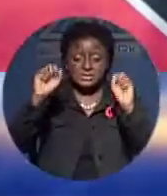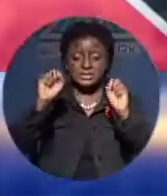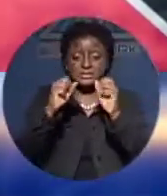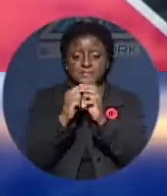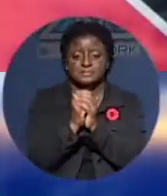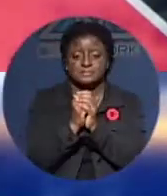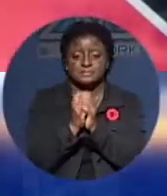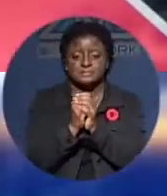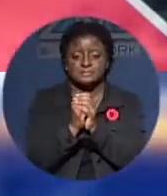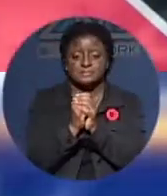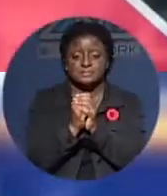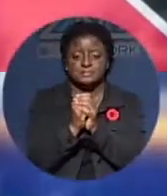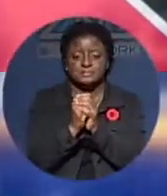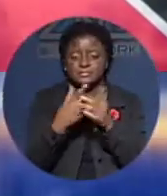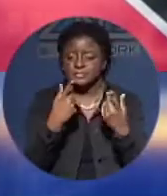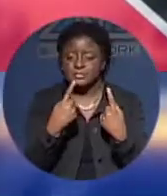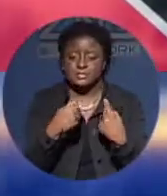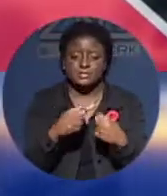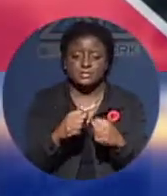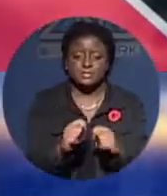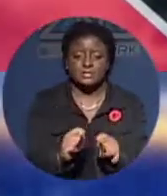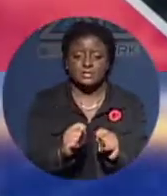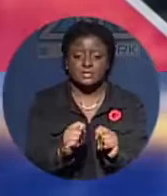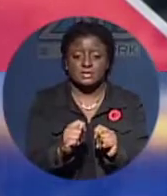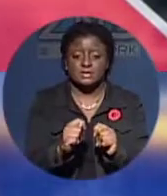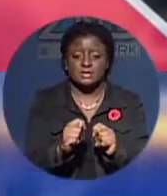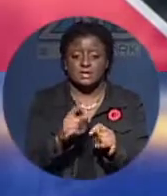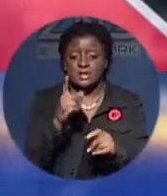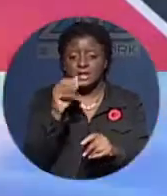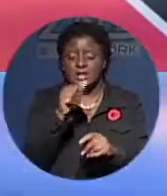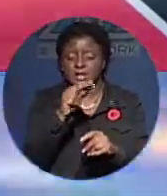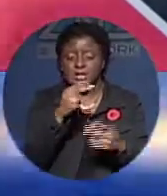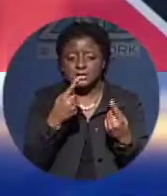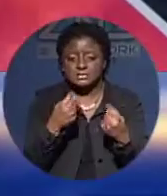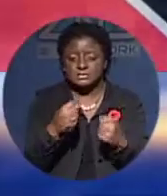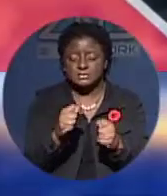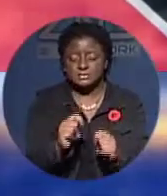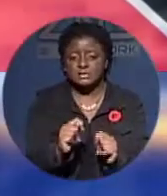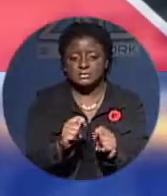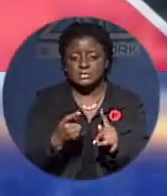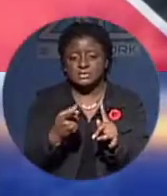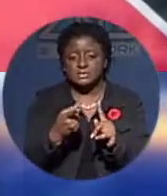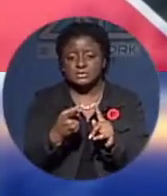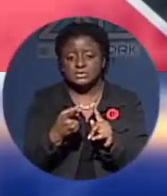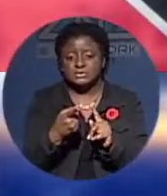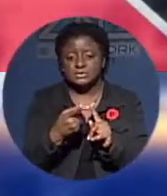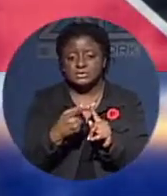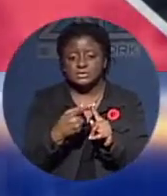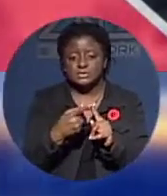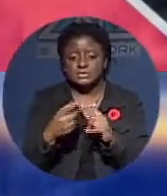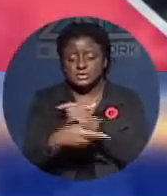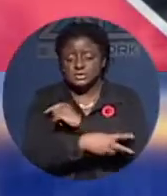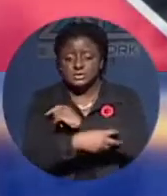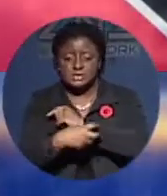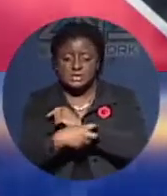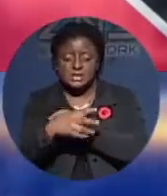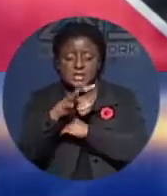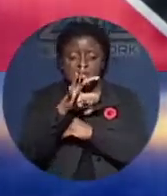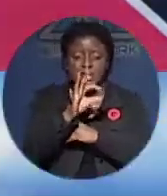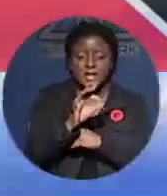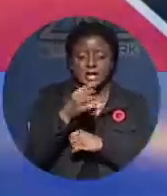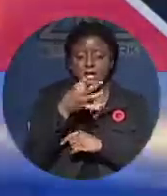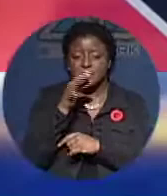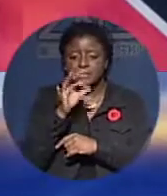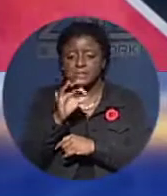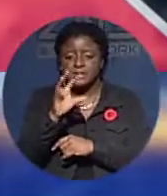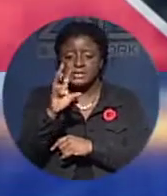regional business, an attempt has been made to defraud Trinidad and Tobago's National Energy Corporation of $9.6 million by